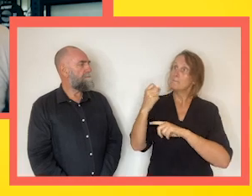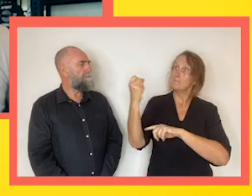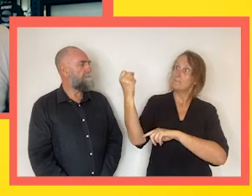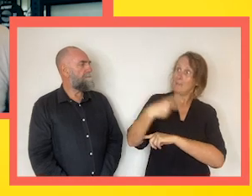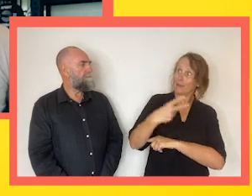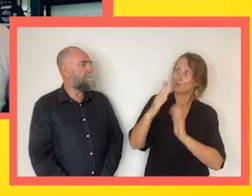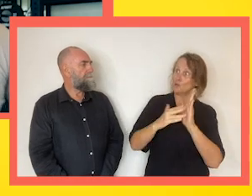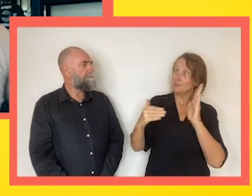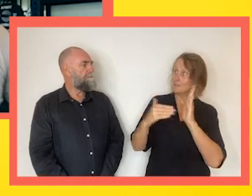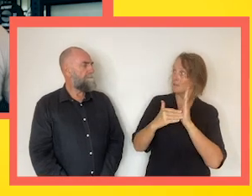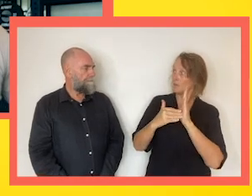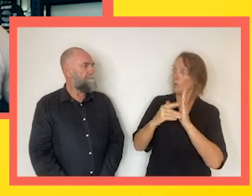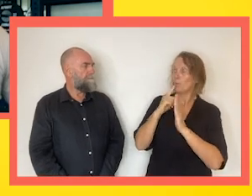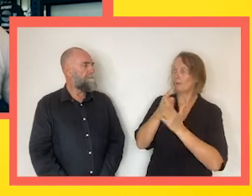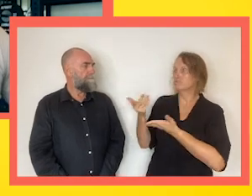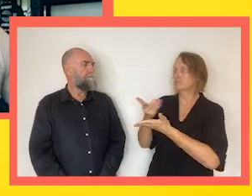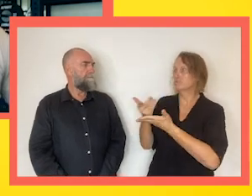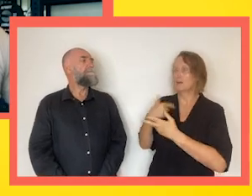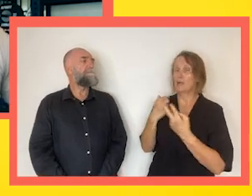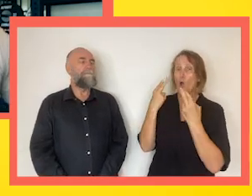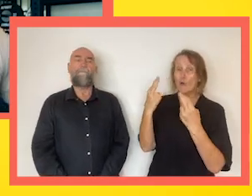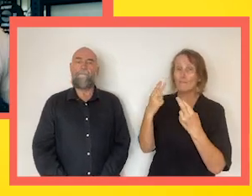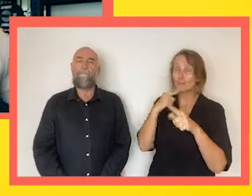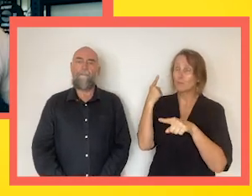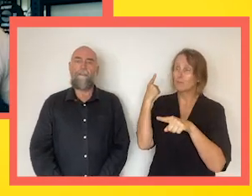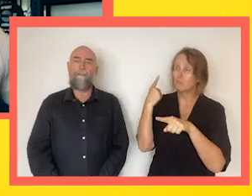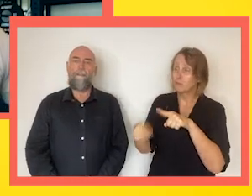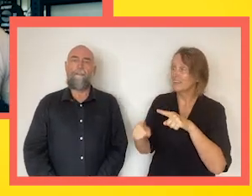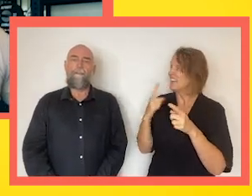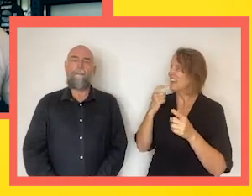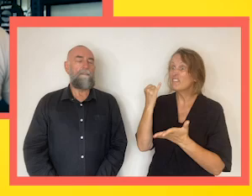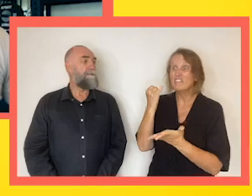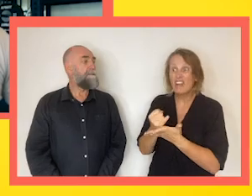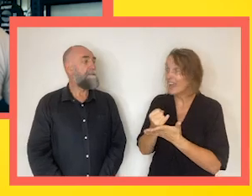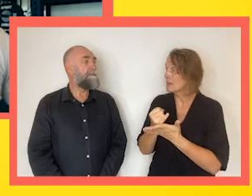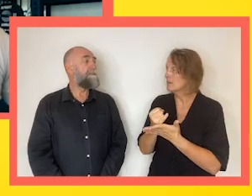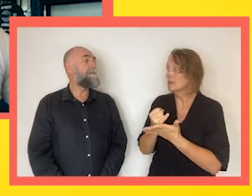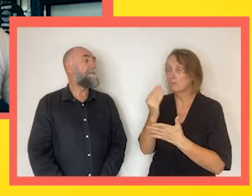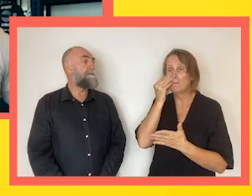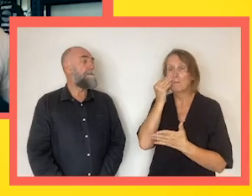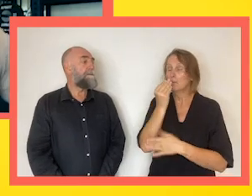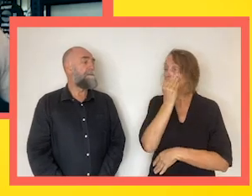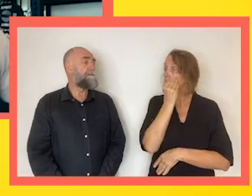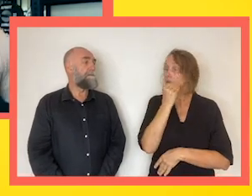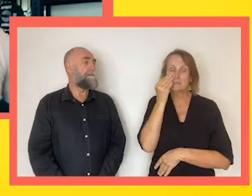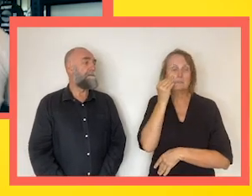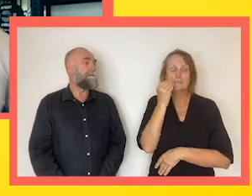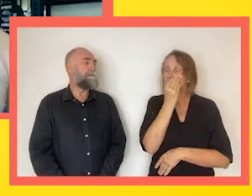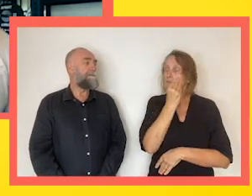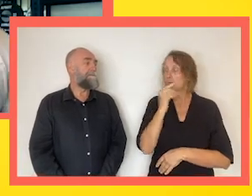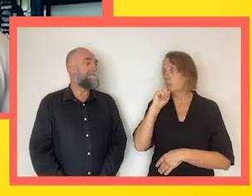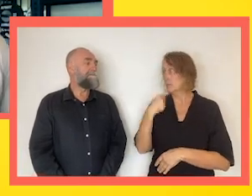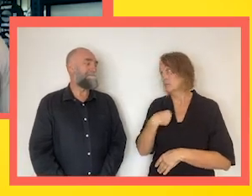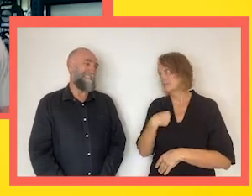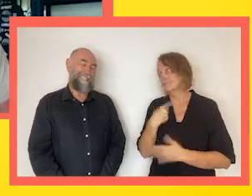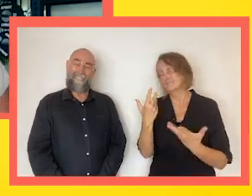back from New Zealand. Hopefully, with that ticket to Paris. Otherwise, you might see me with a box of tissues, wiping my tears away,